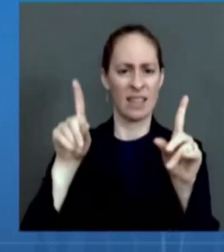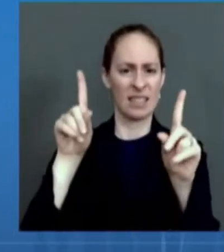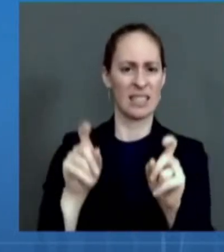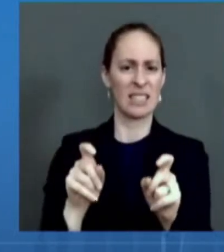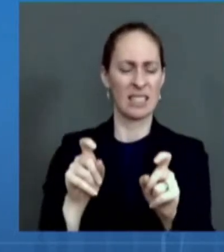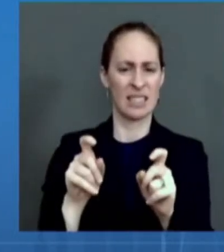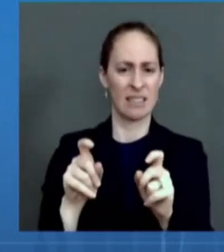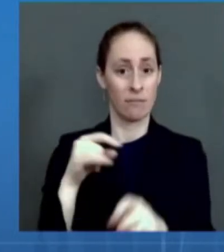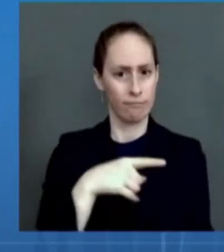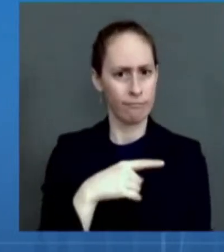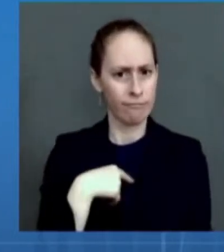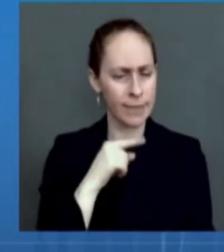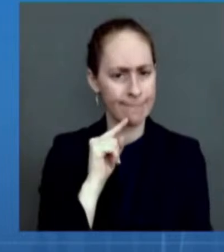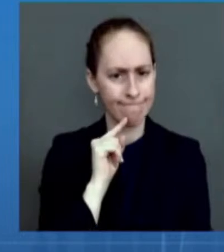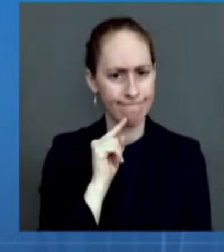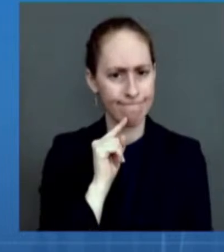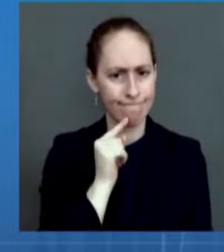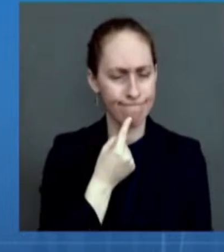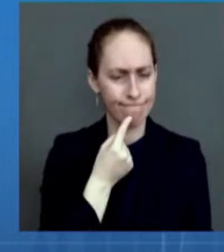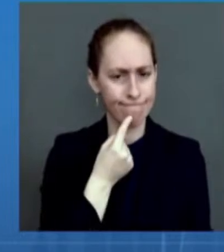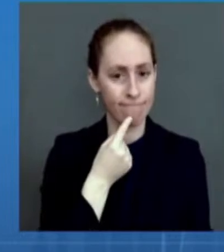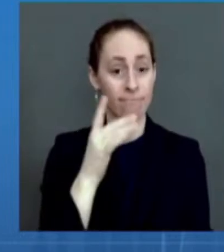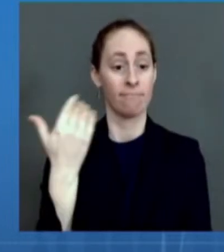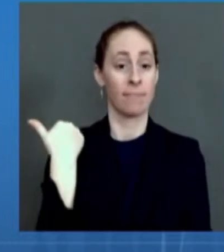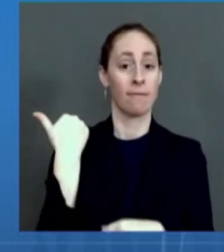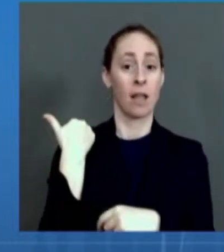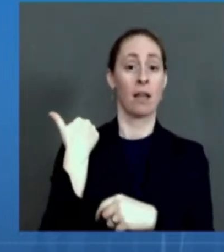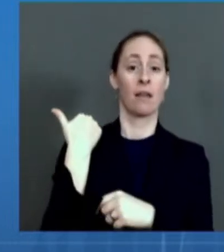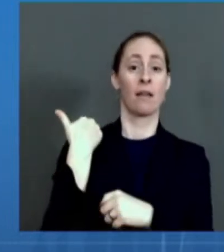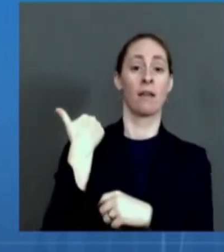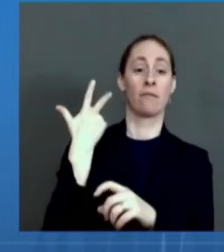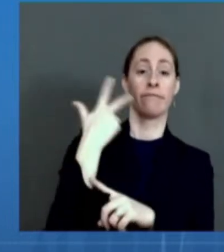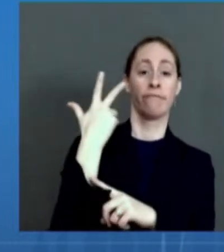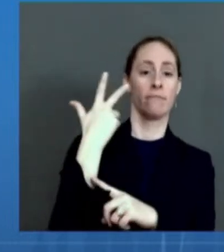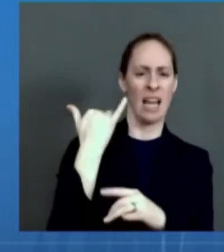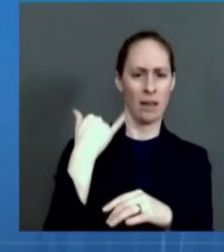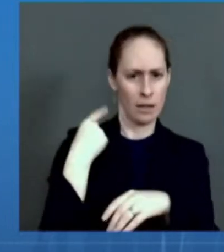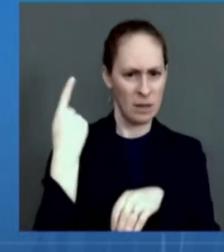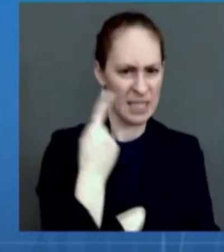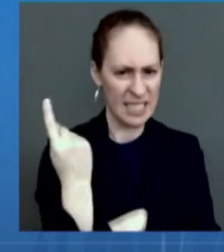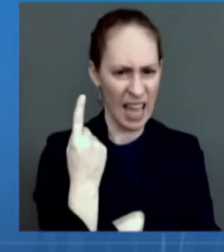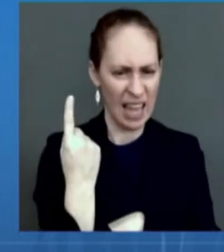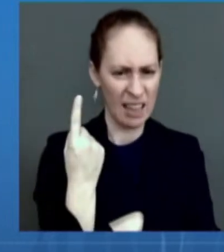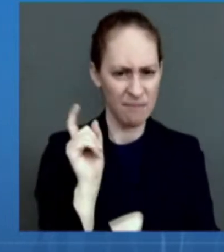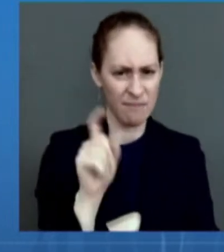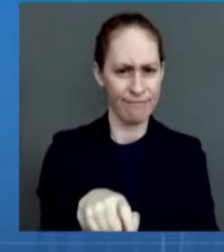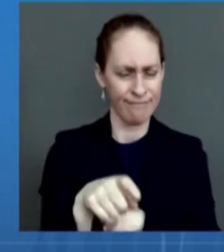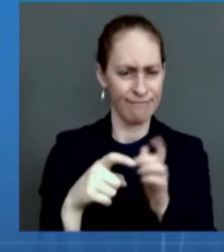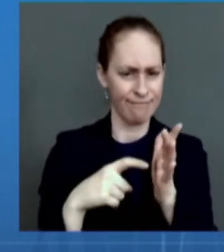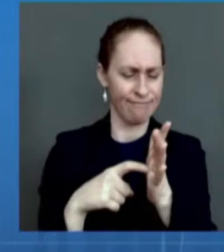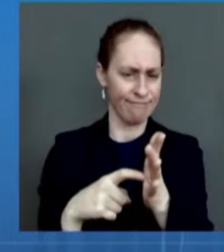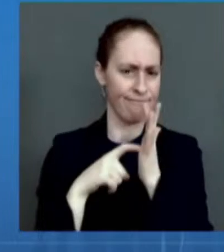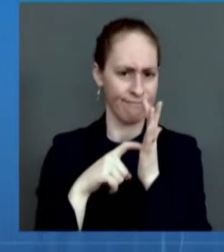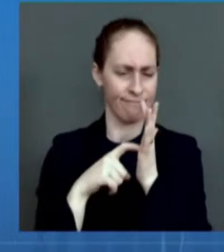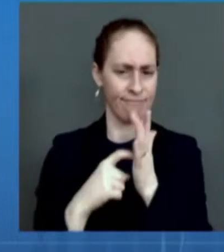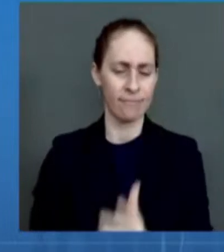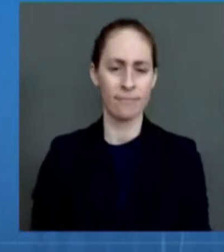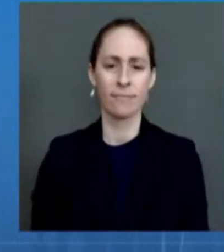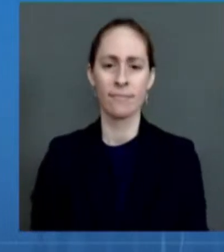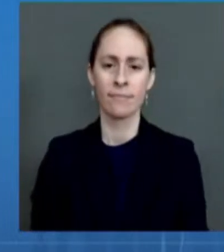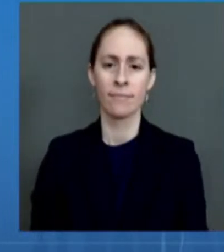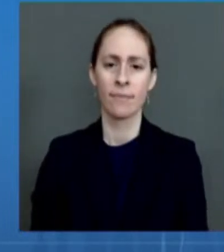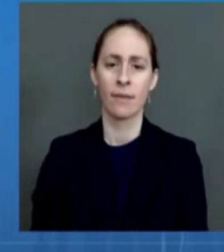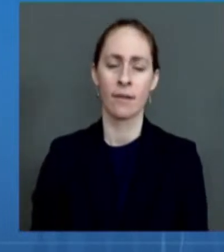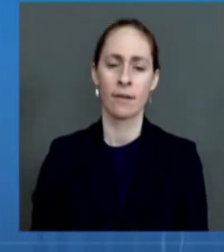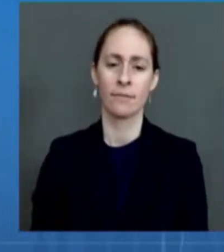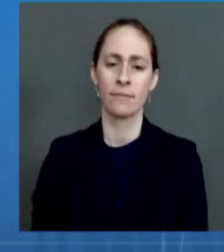negative test to be within 1 day of boarding a flight. The CDC also strongly recommends that